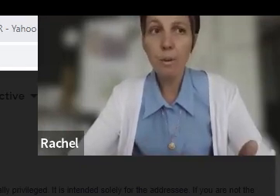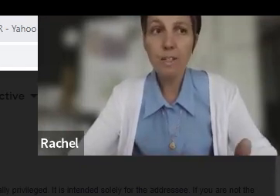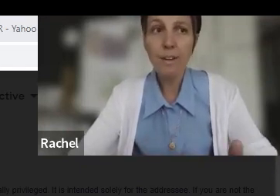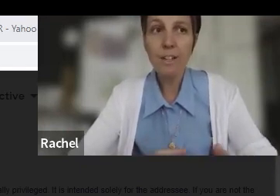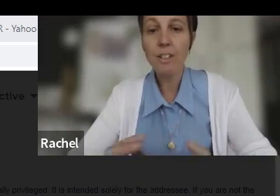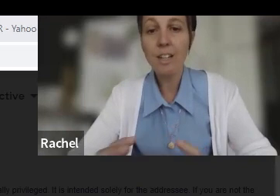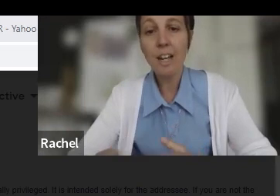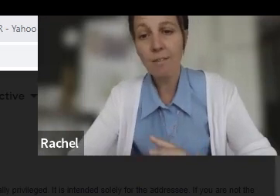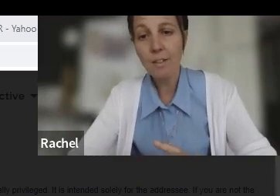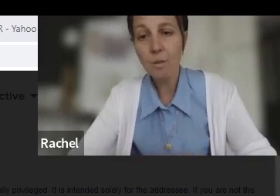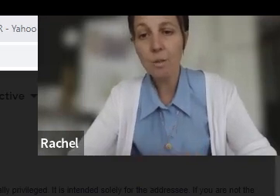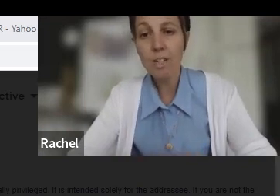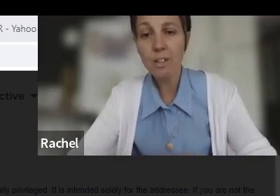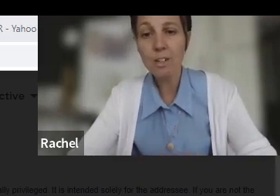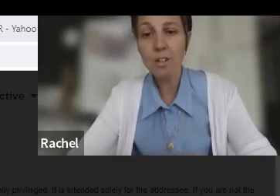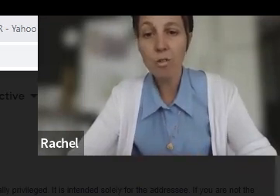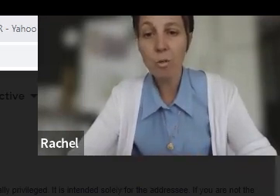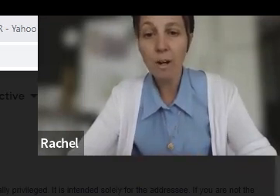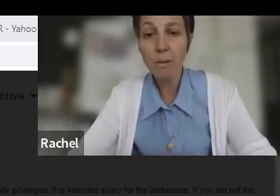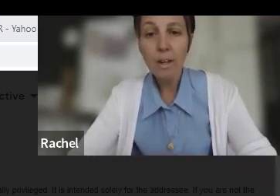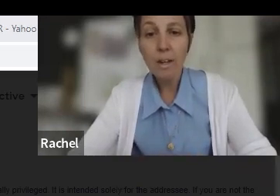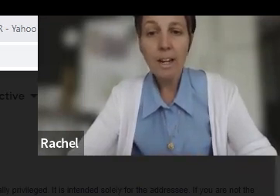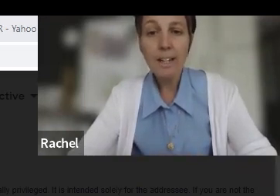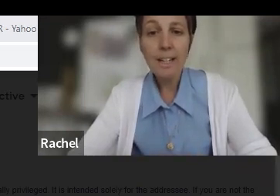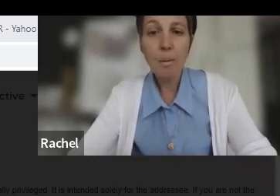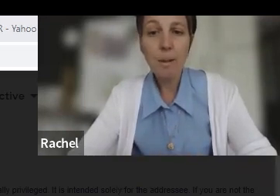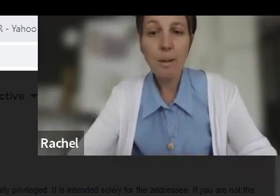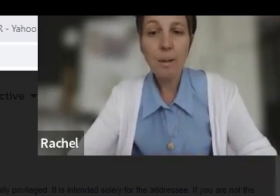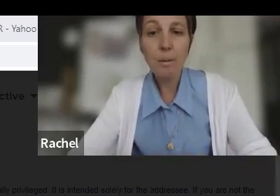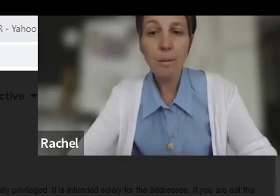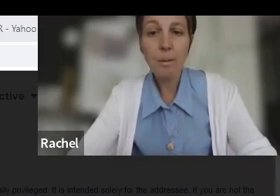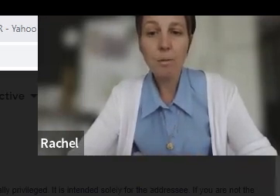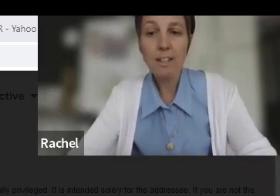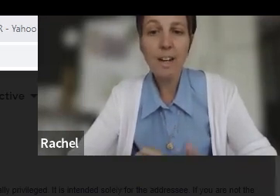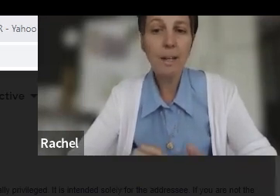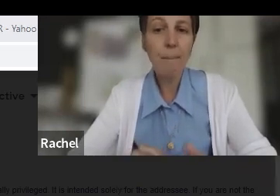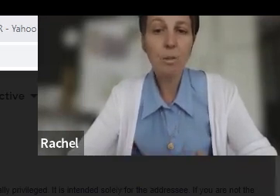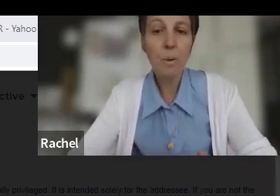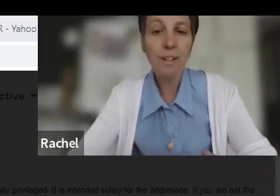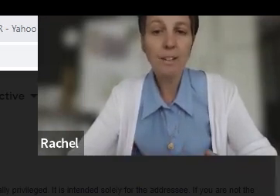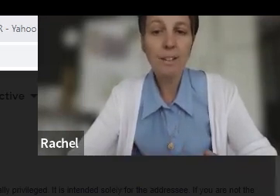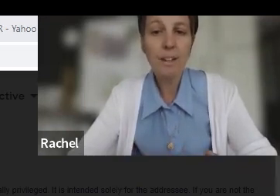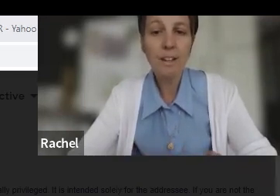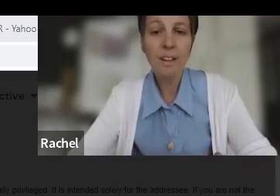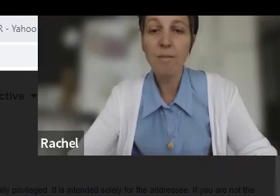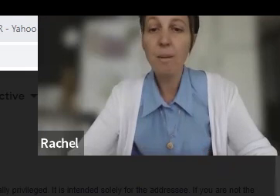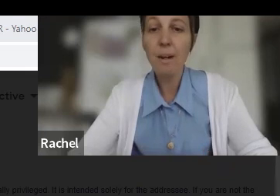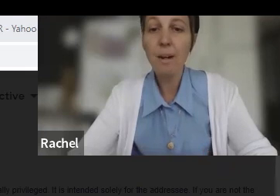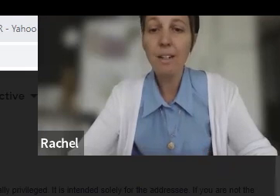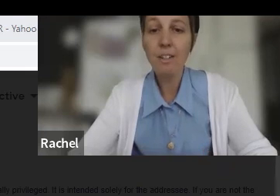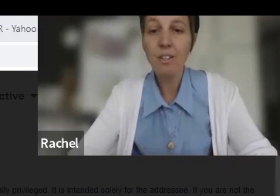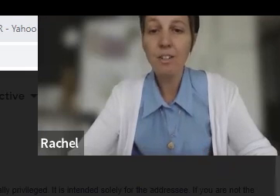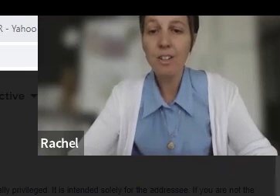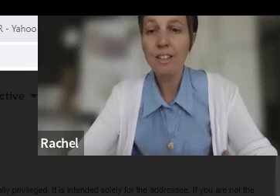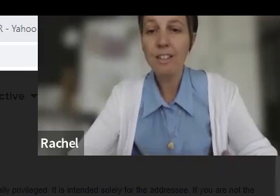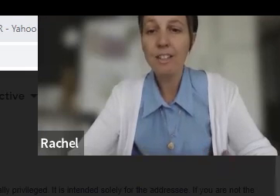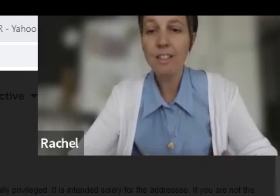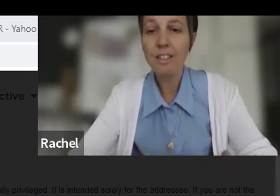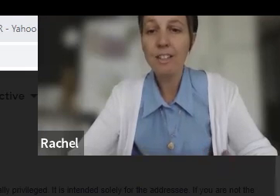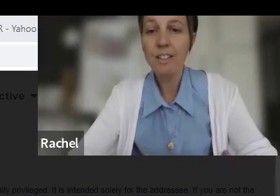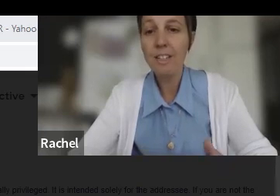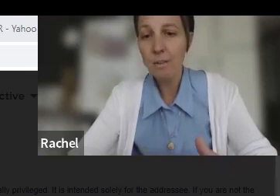of group interventions and individual sessions throughout. And it's helping people to identify and build awareness and really manage